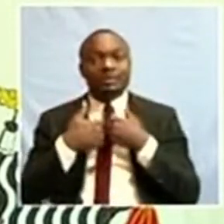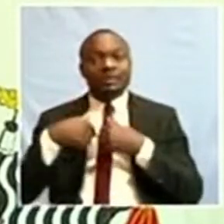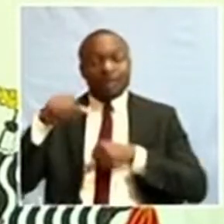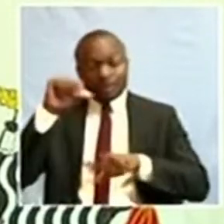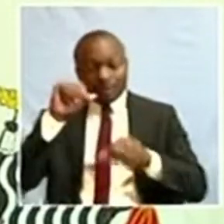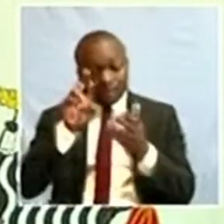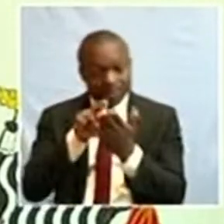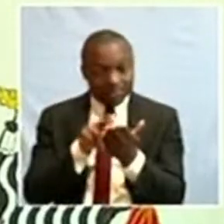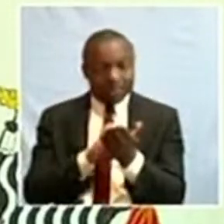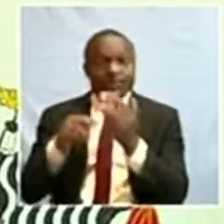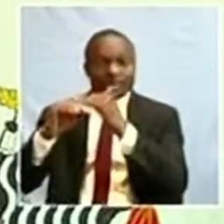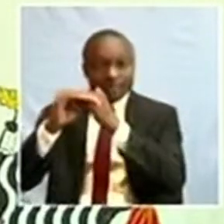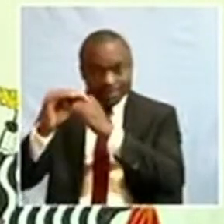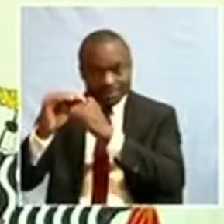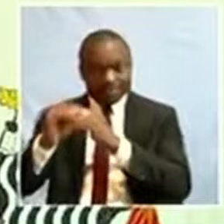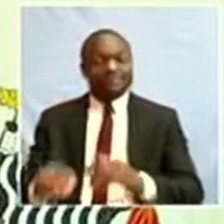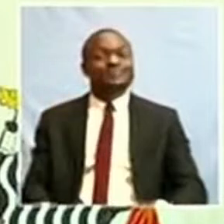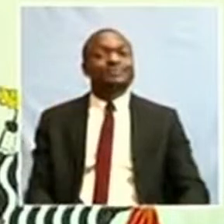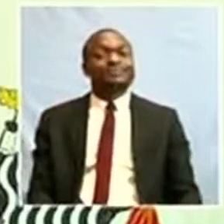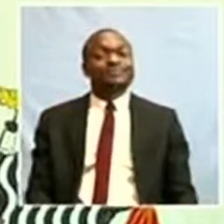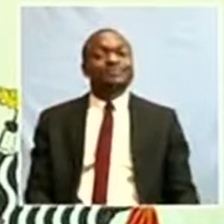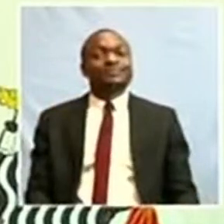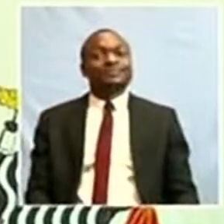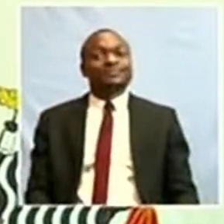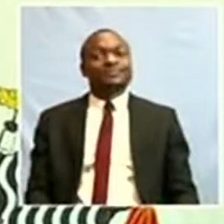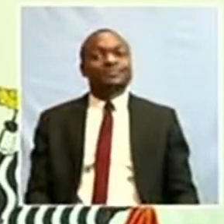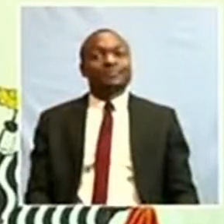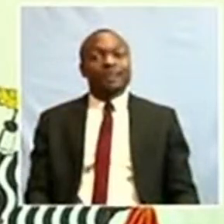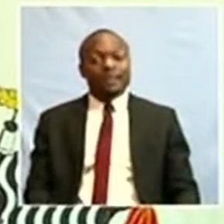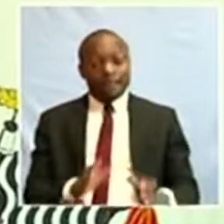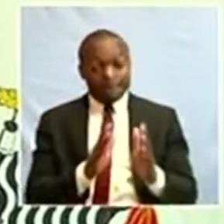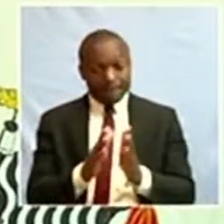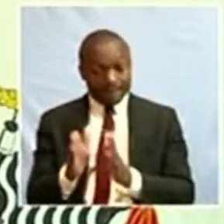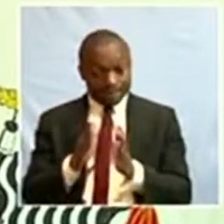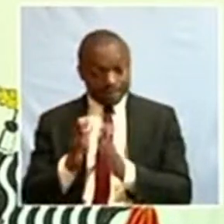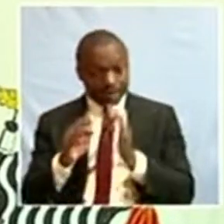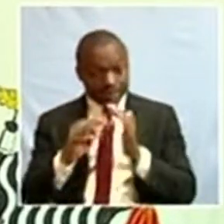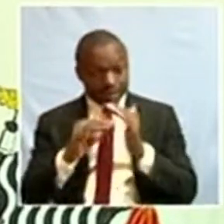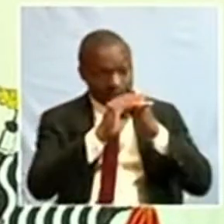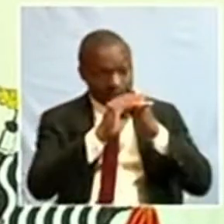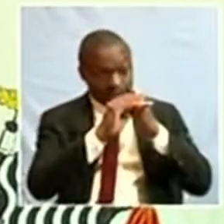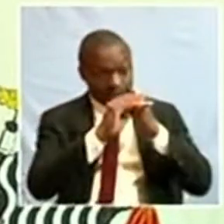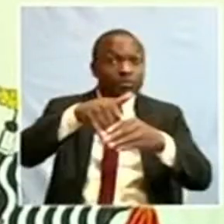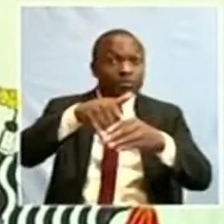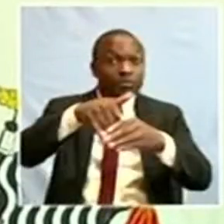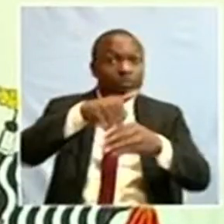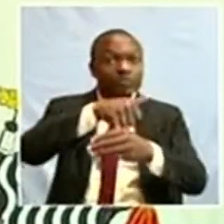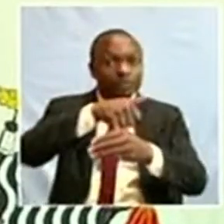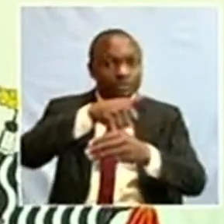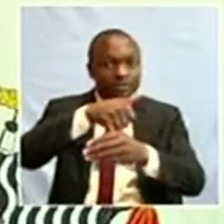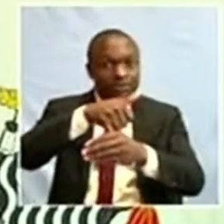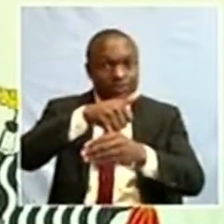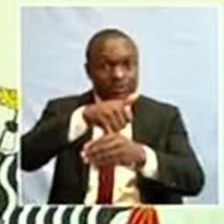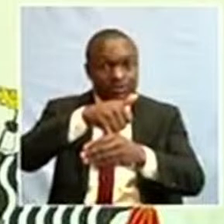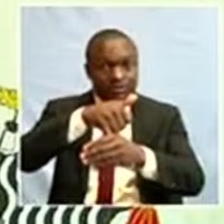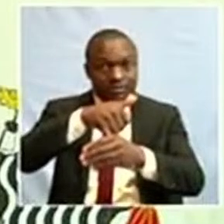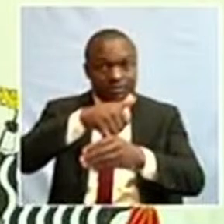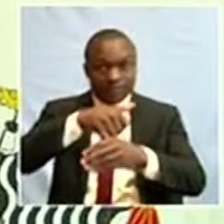reporting stage. In terms of the planning, this involves the